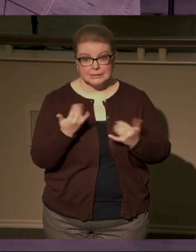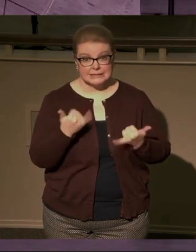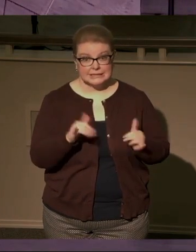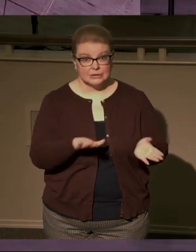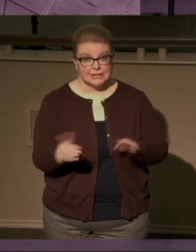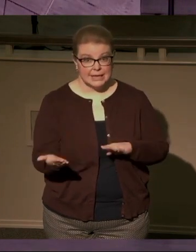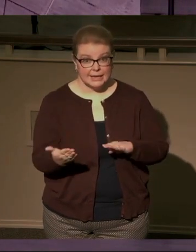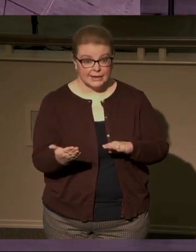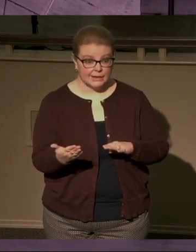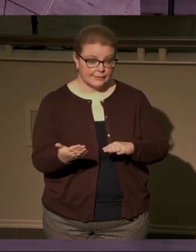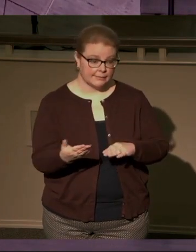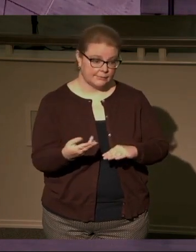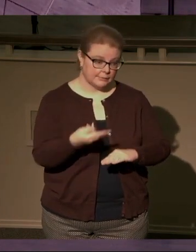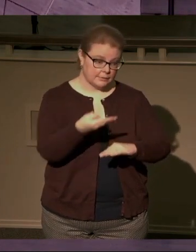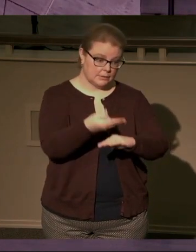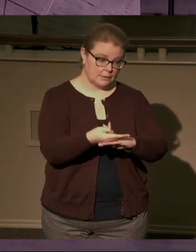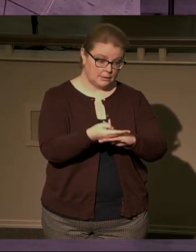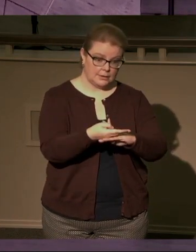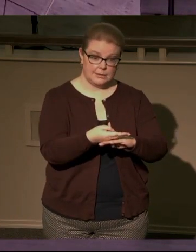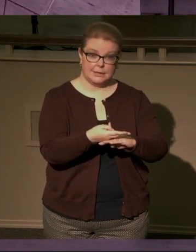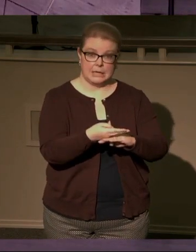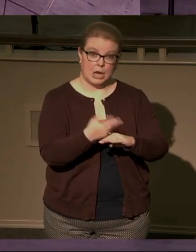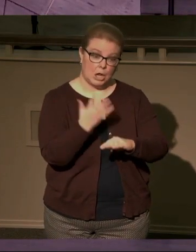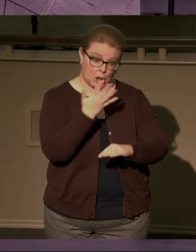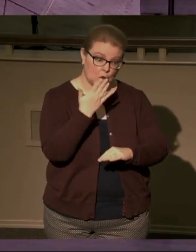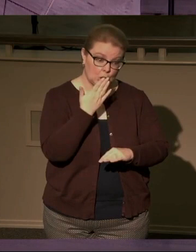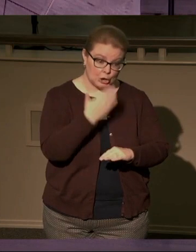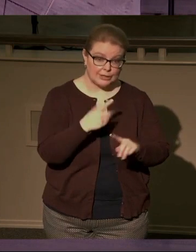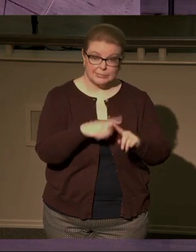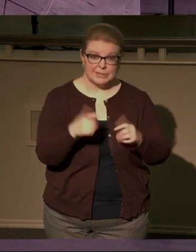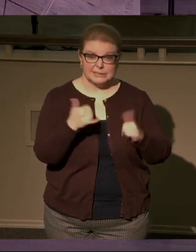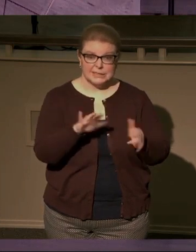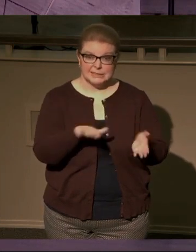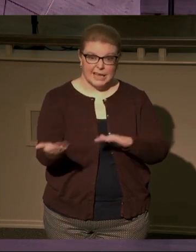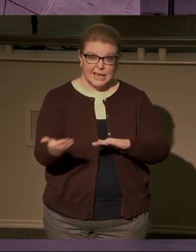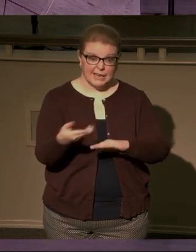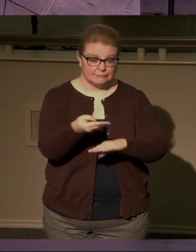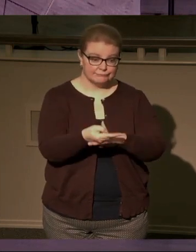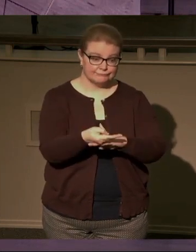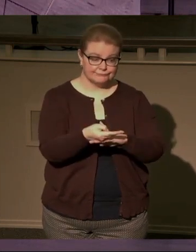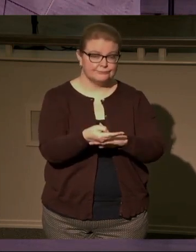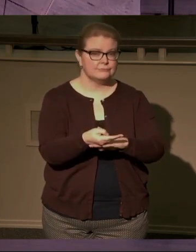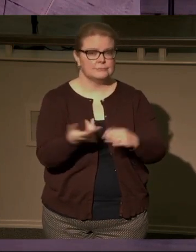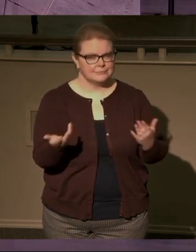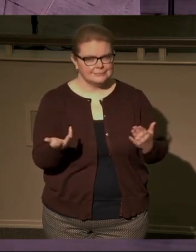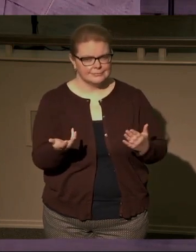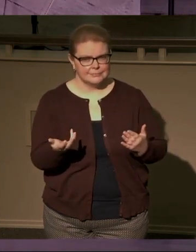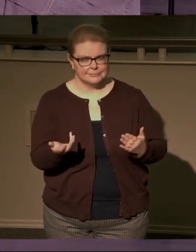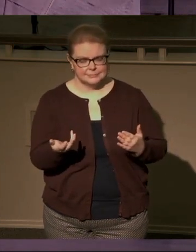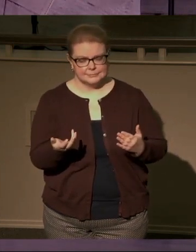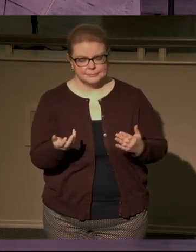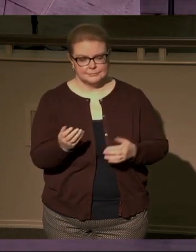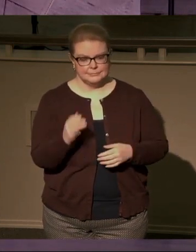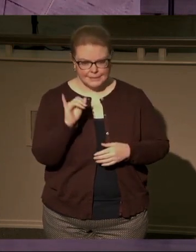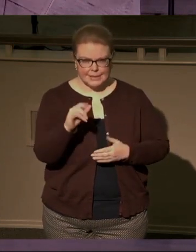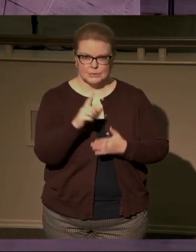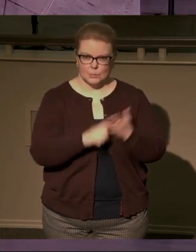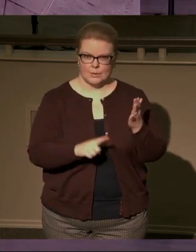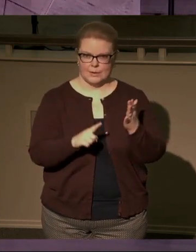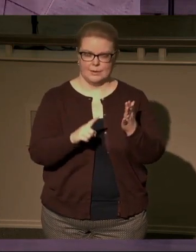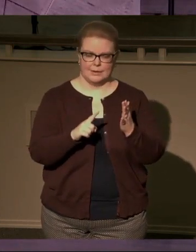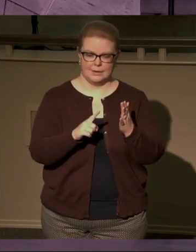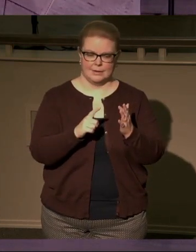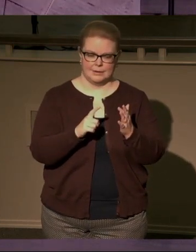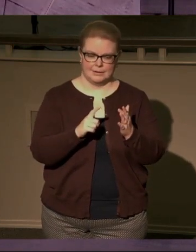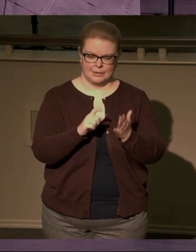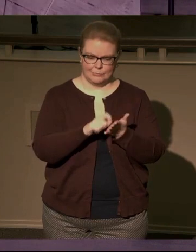in the box, but they're still dead in the box. And folks, this is exactly what the apostle